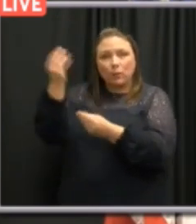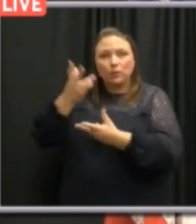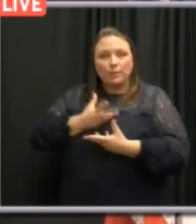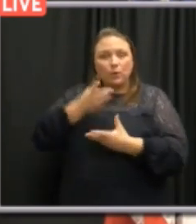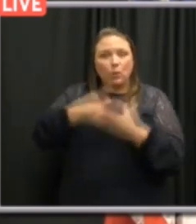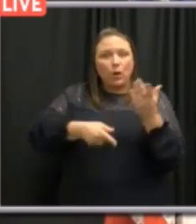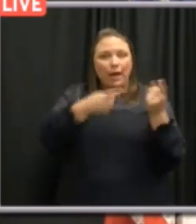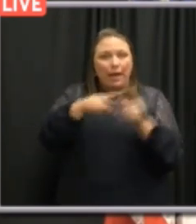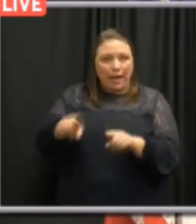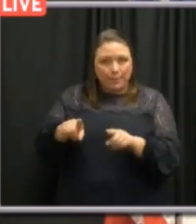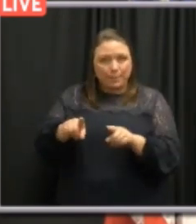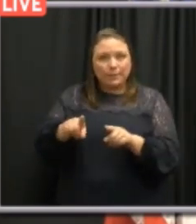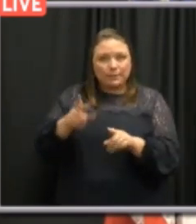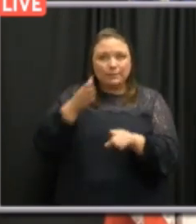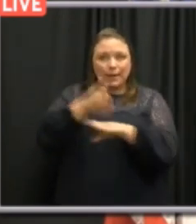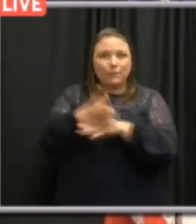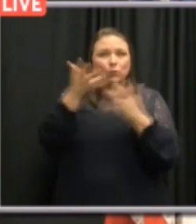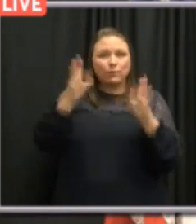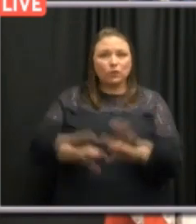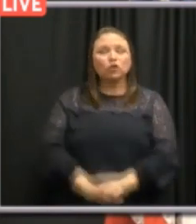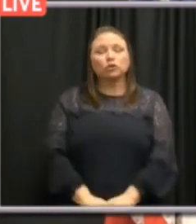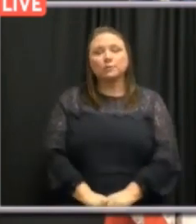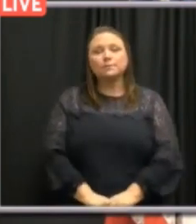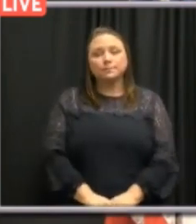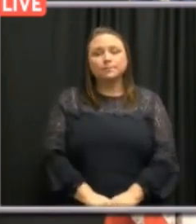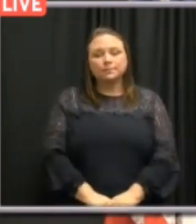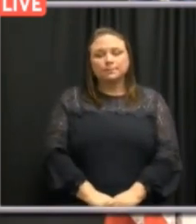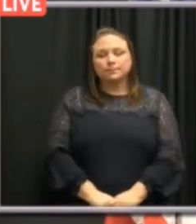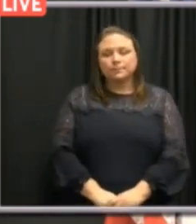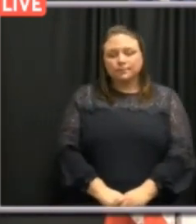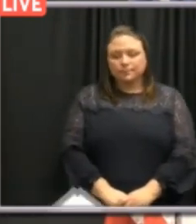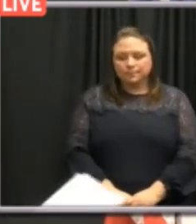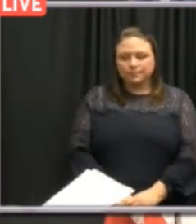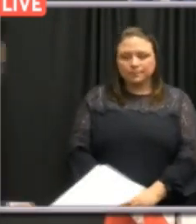by somebody from the state health department later today. Thank you.